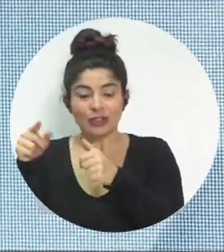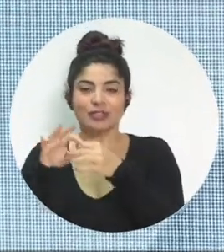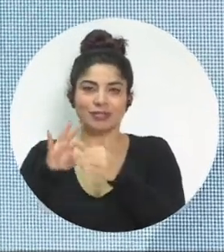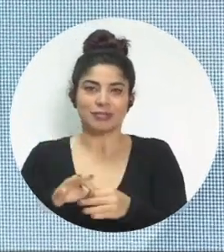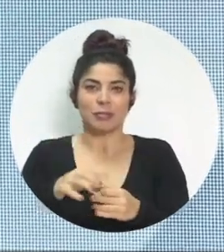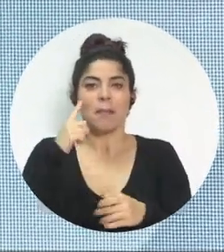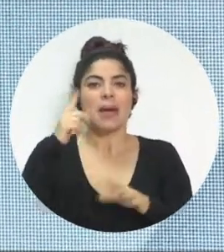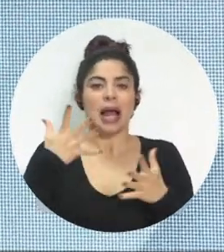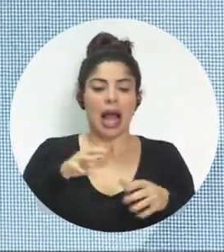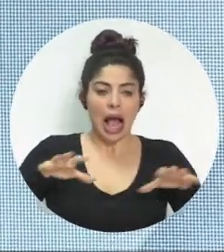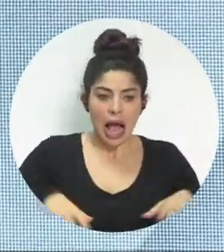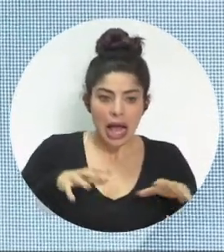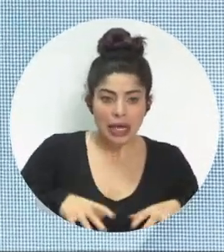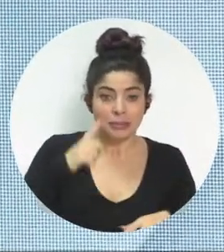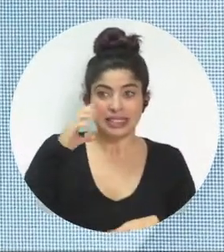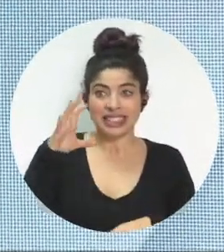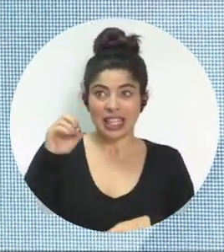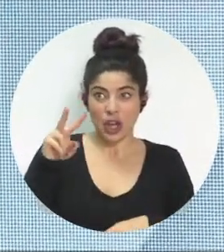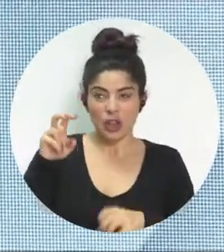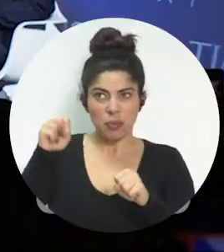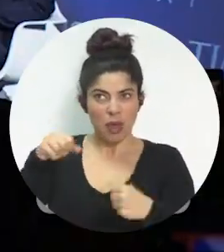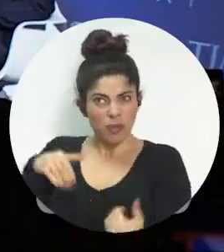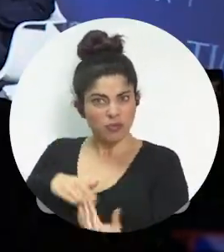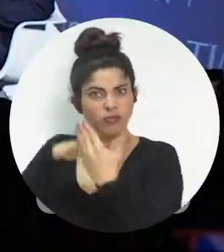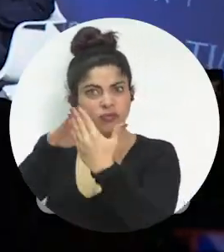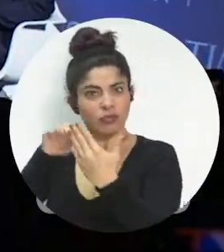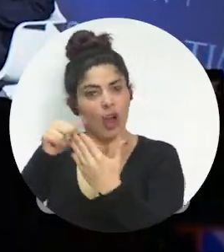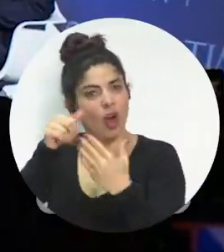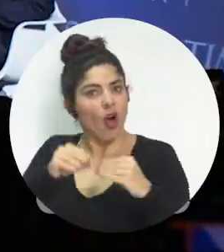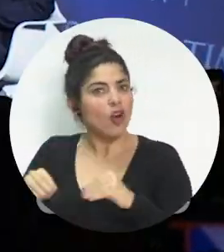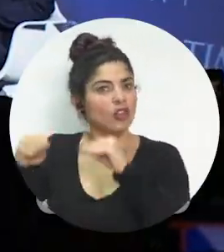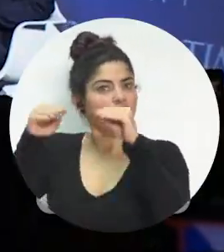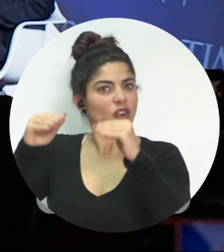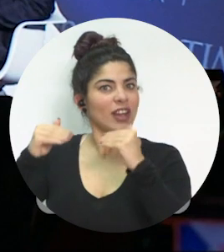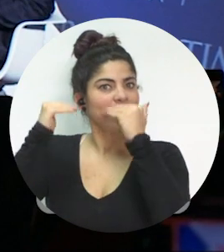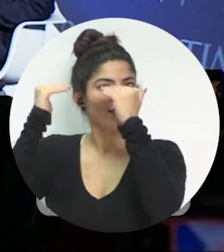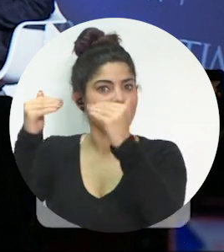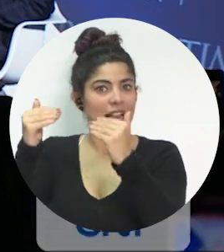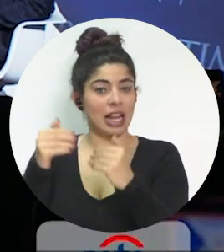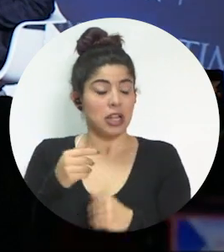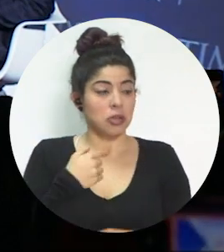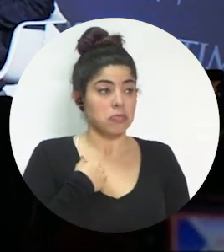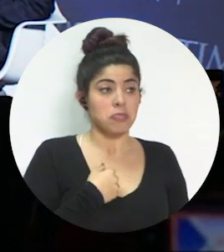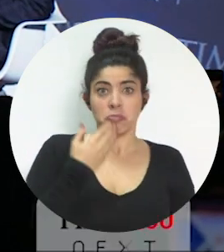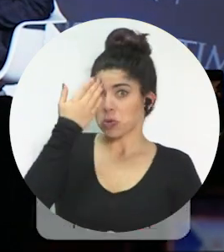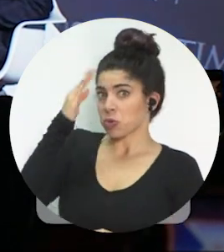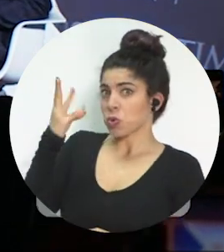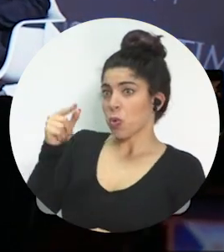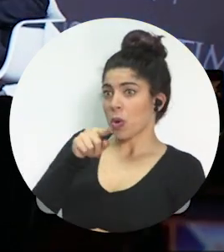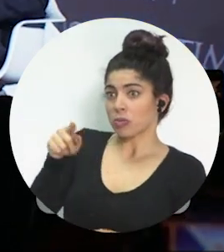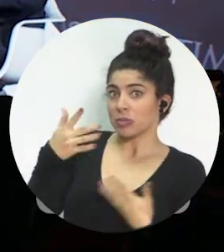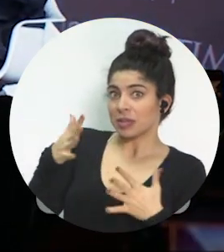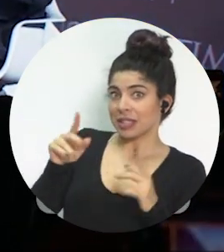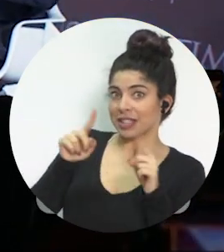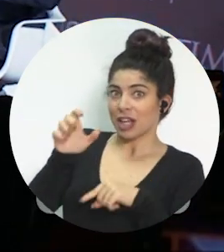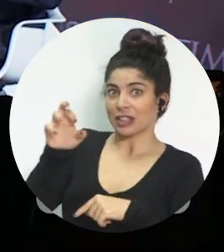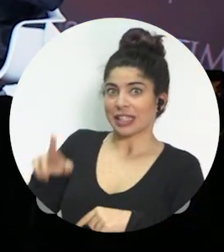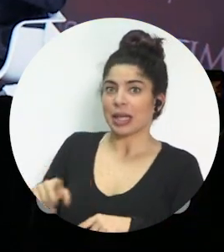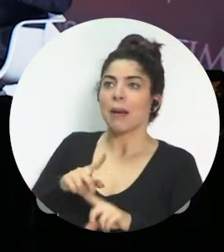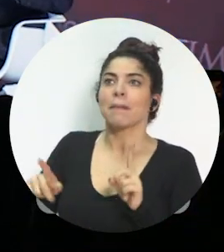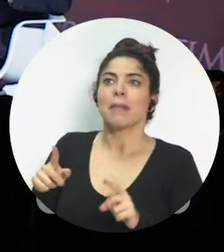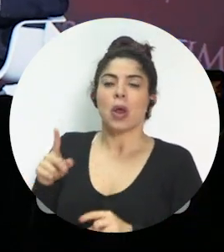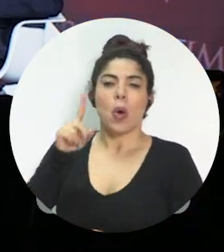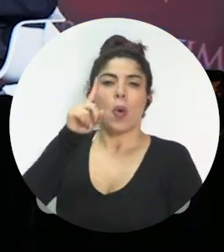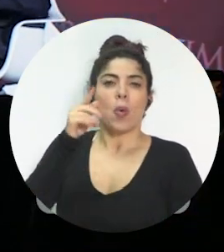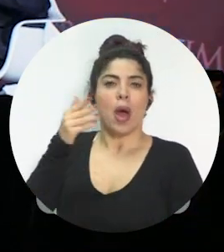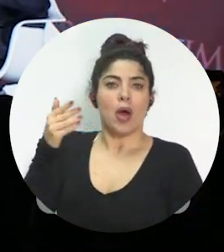And that's what the decarbonization plan is all about, taking action to tackle climate change to a next level. Right. Well, I don't know how